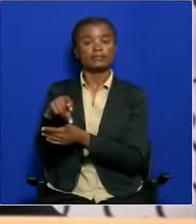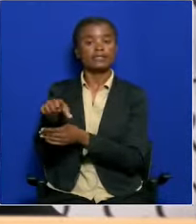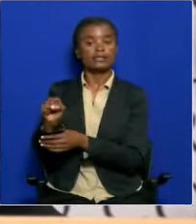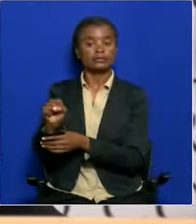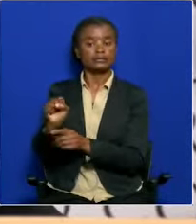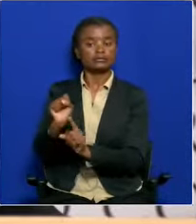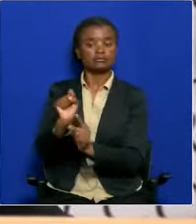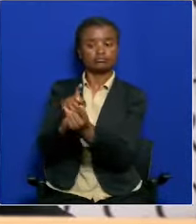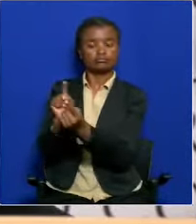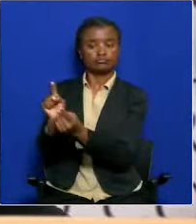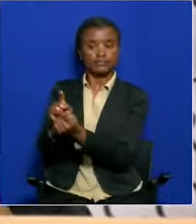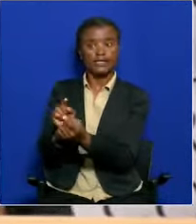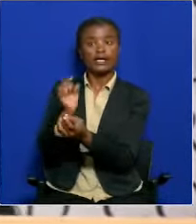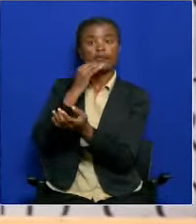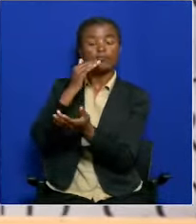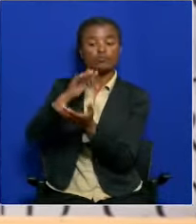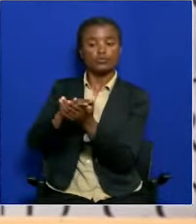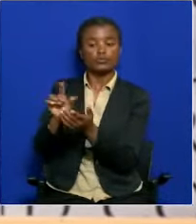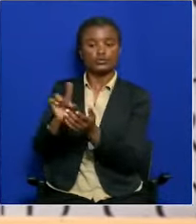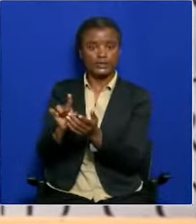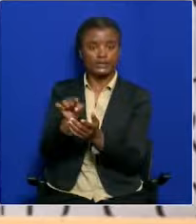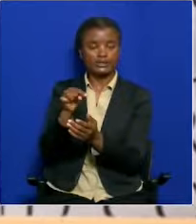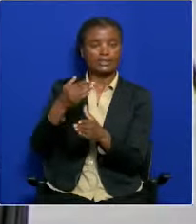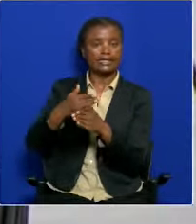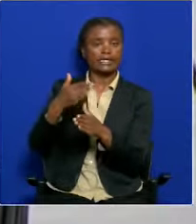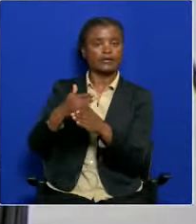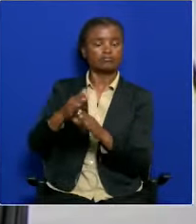for providing.